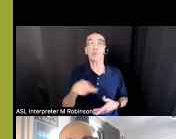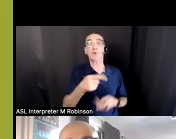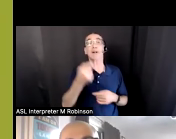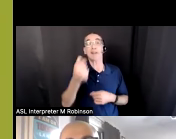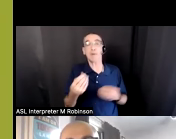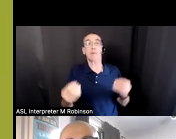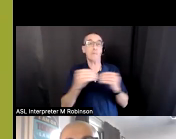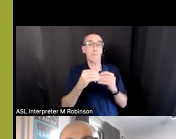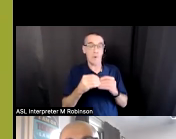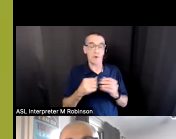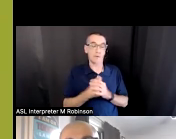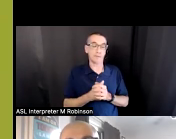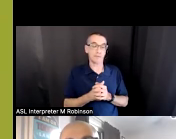more,